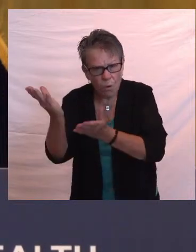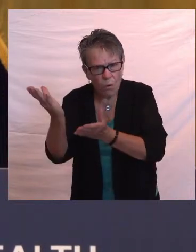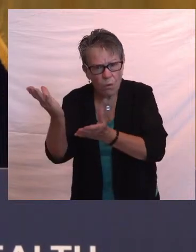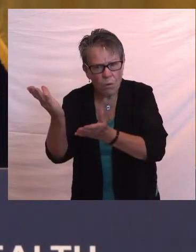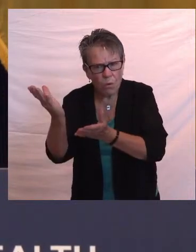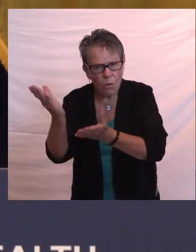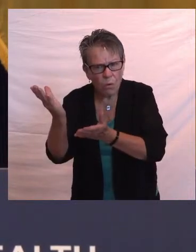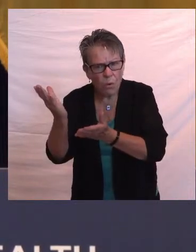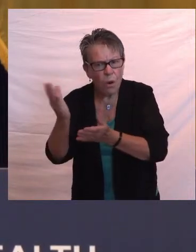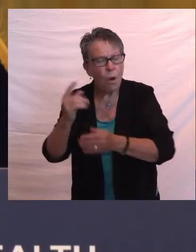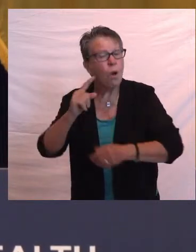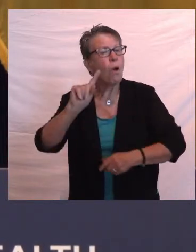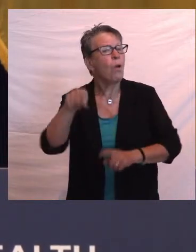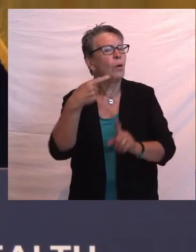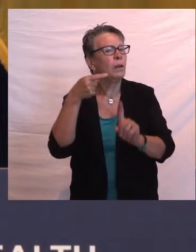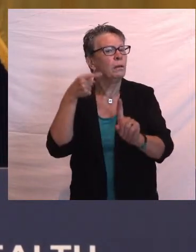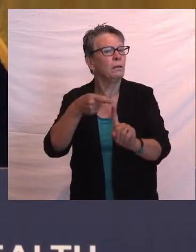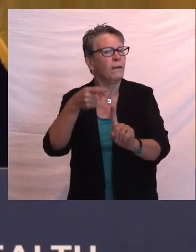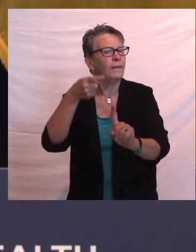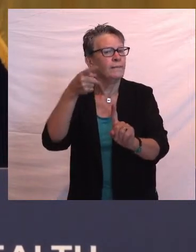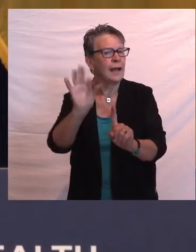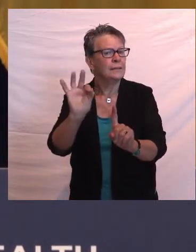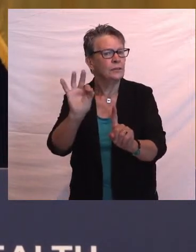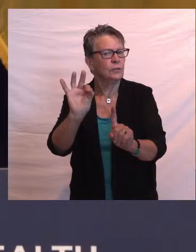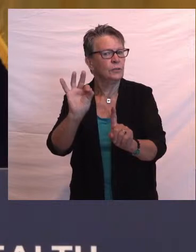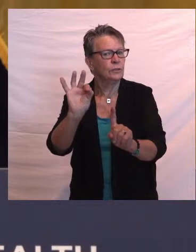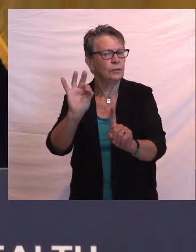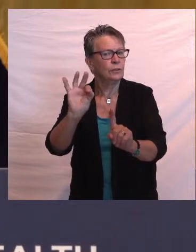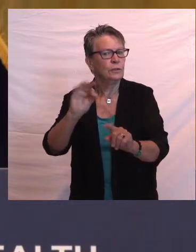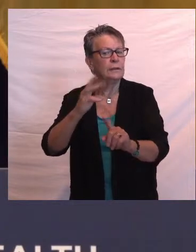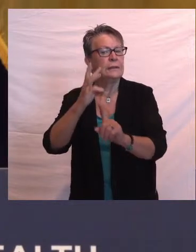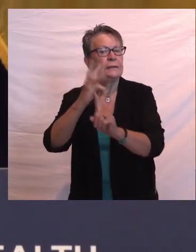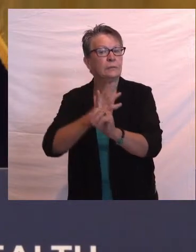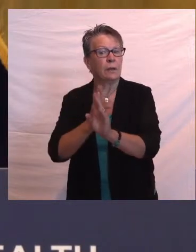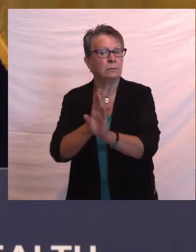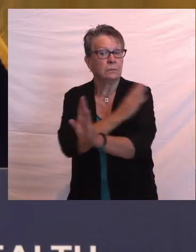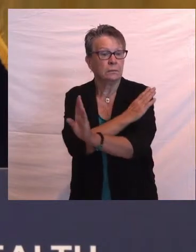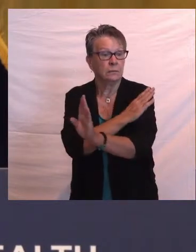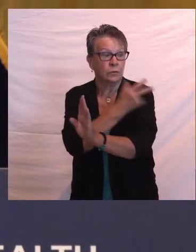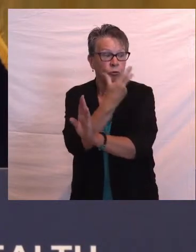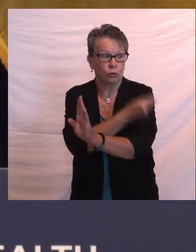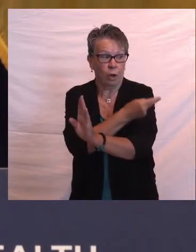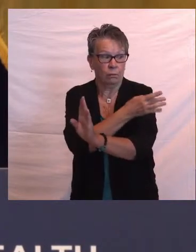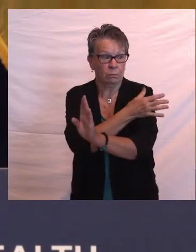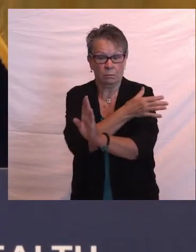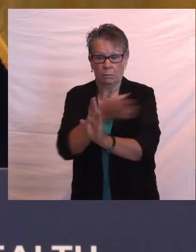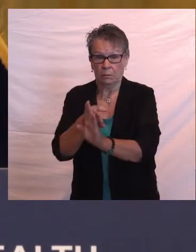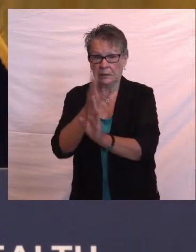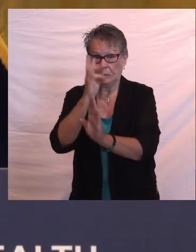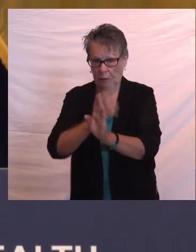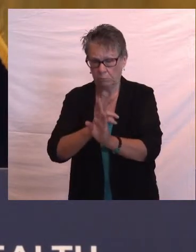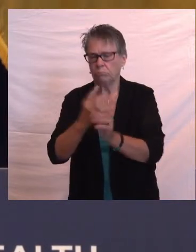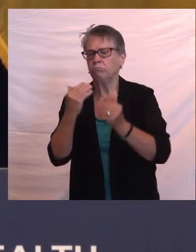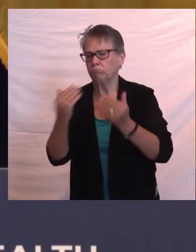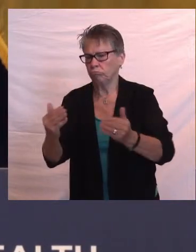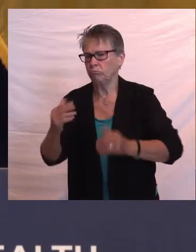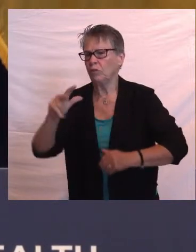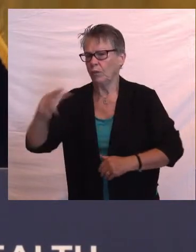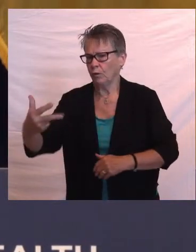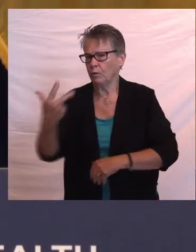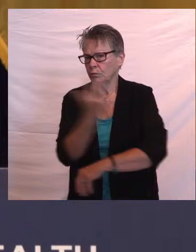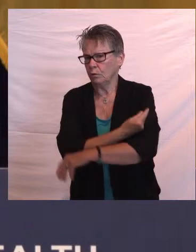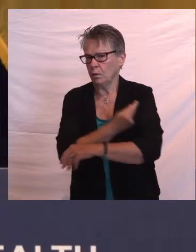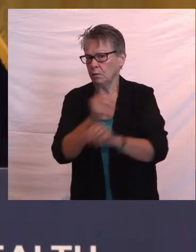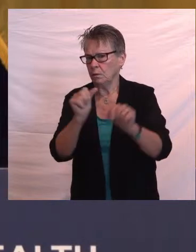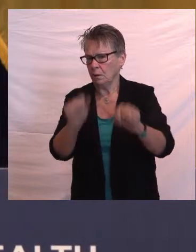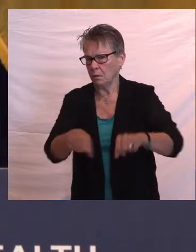that you're 6 months after you've had your second dose, which would be late March going into early April this week,